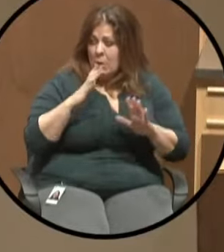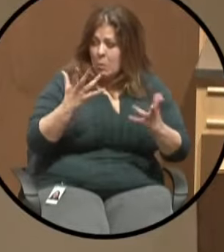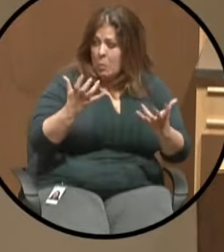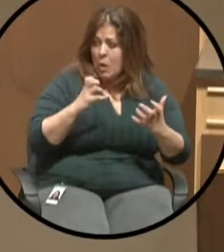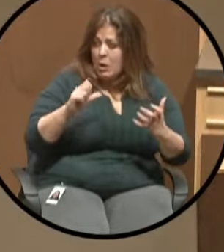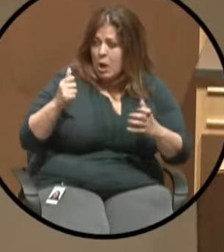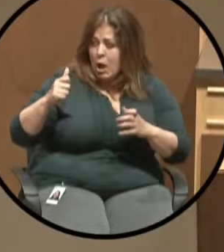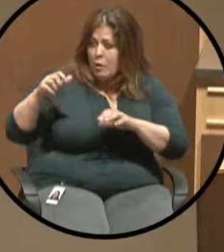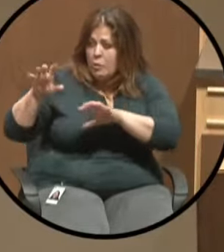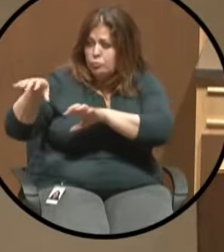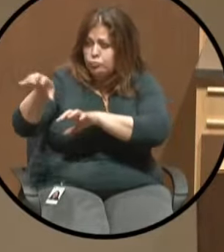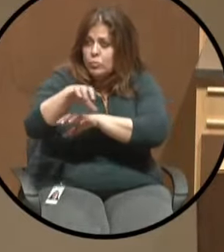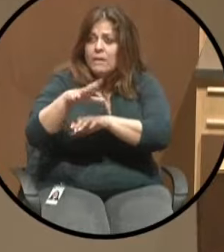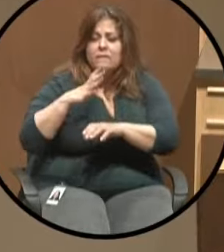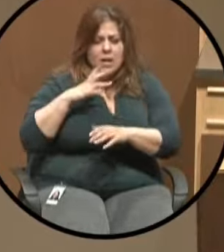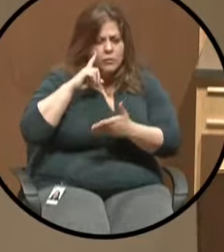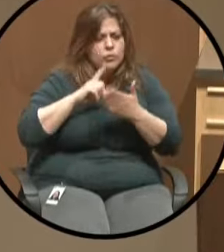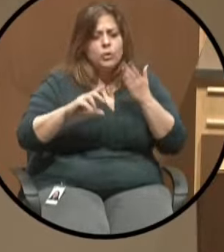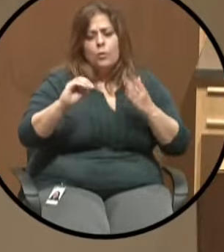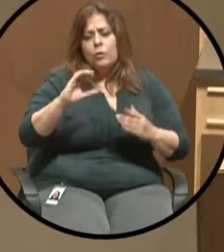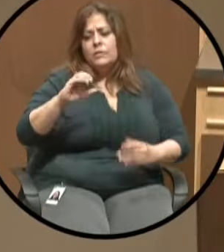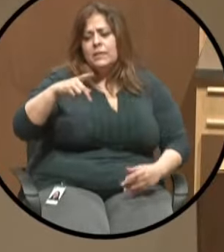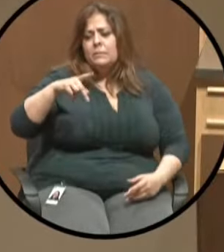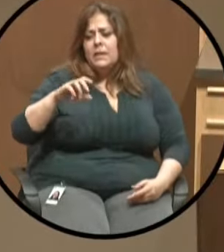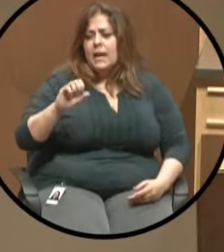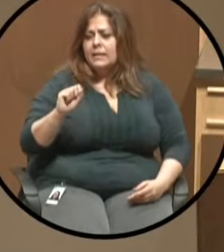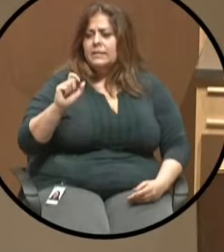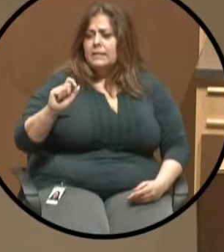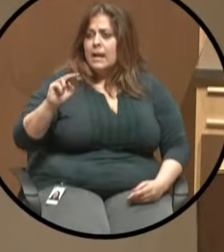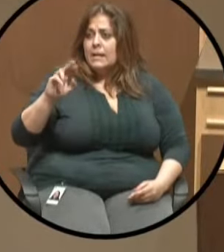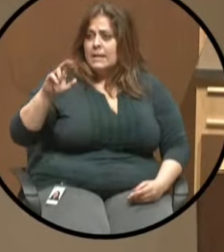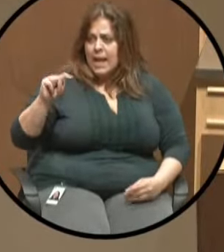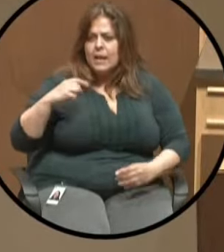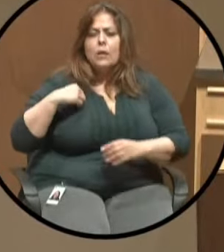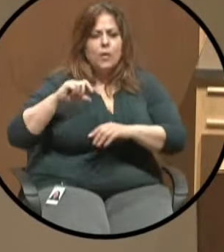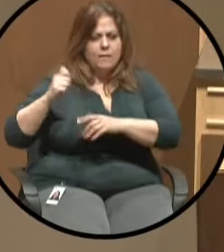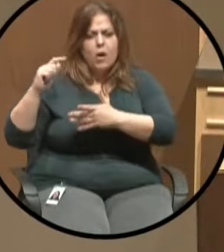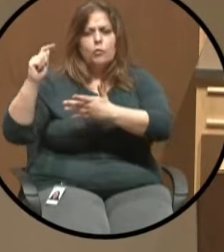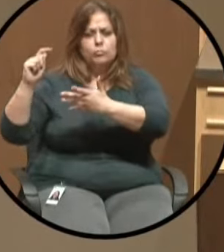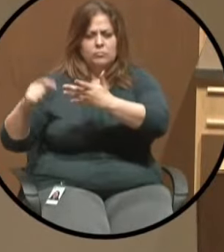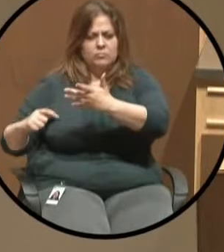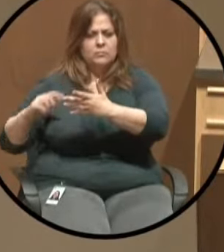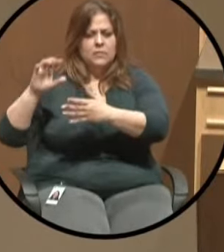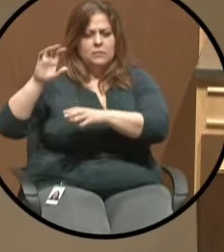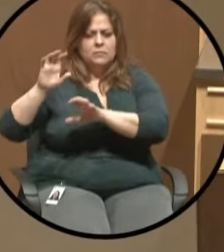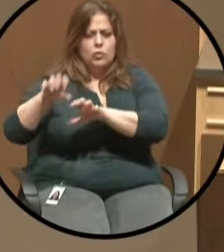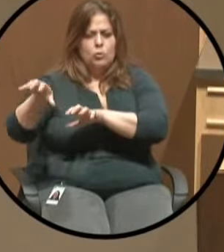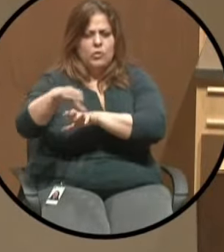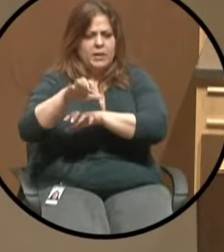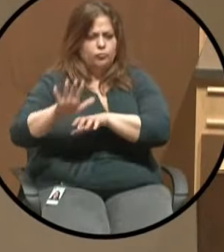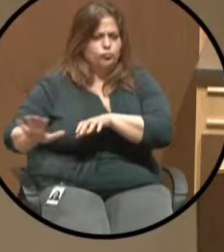can go to ocps.net, and we have a link there that will show you other locations around the community where you can get your